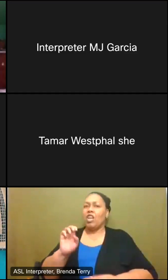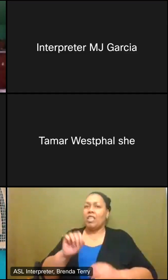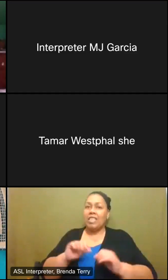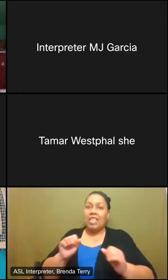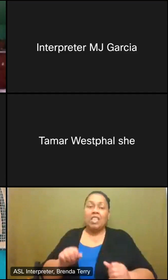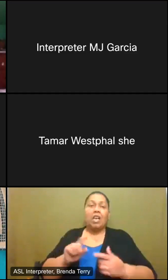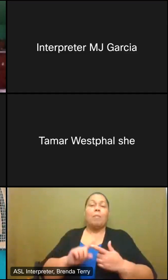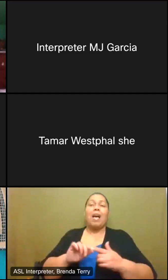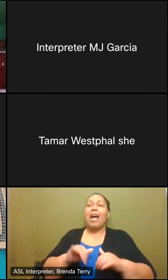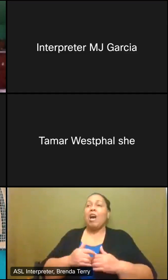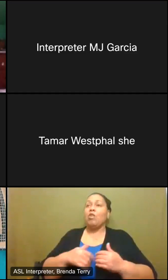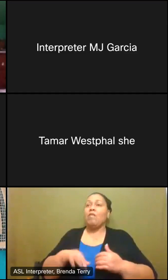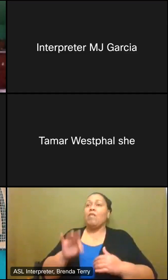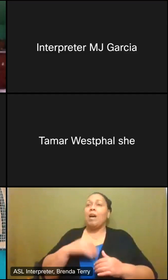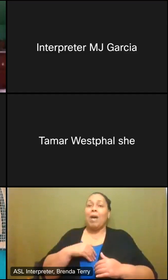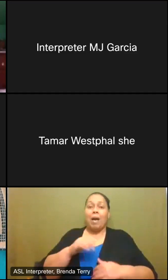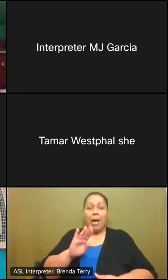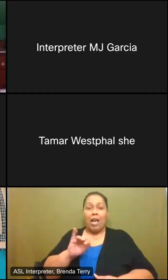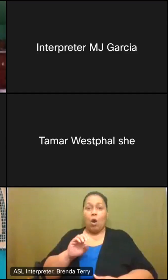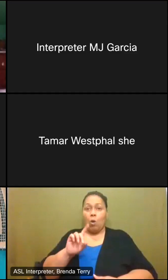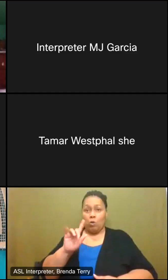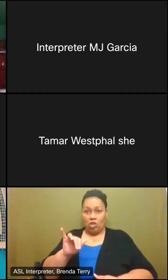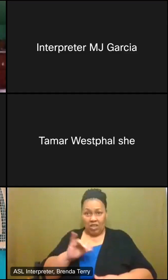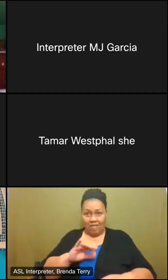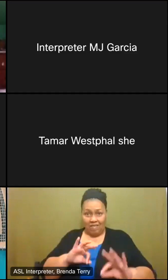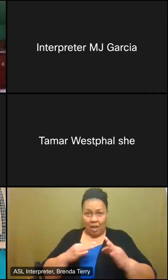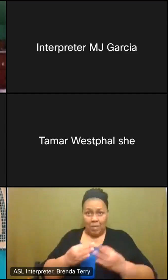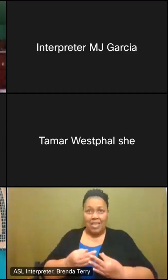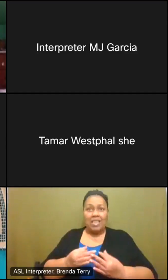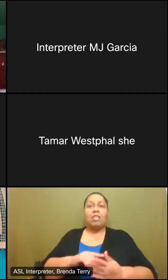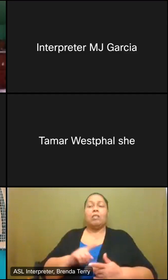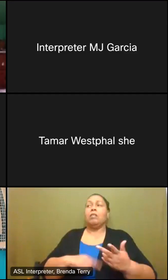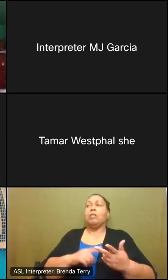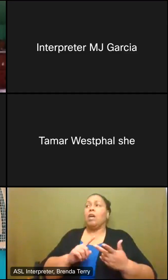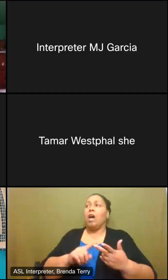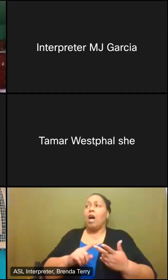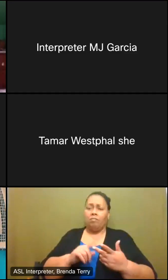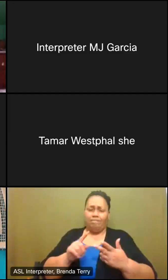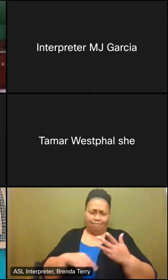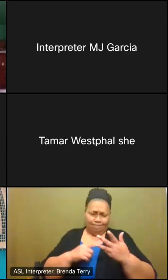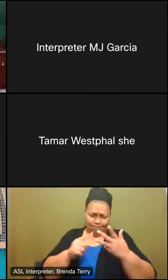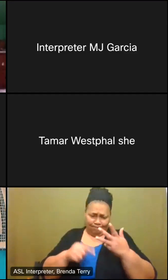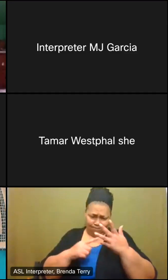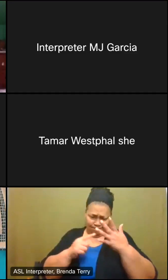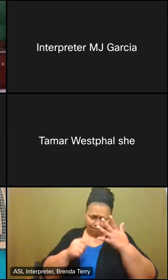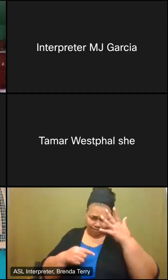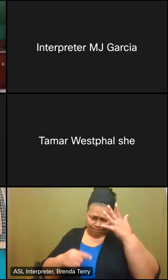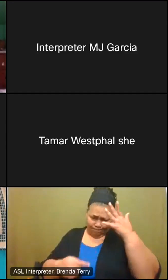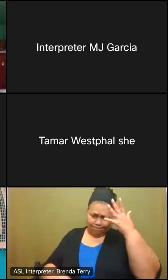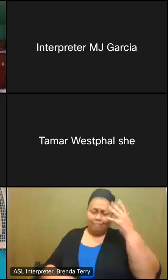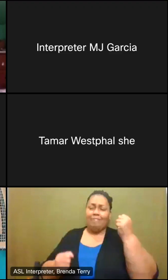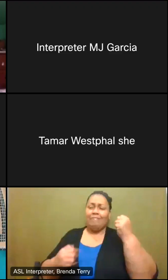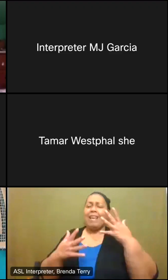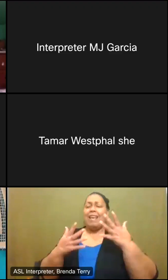my biological family, certain family members, and I learned about just a lot of things I did not